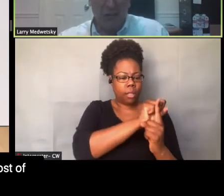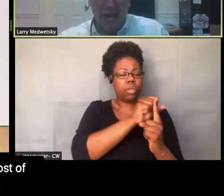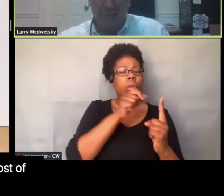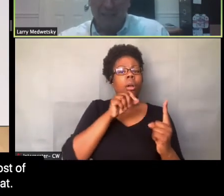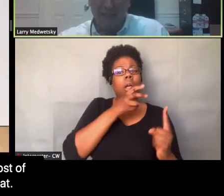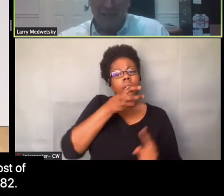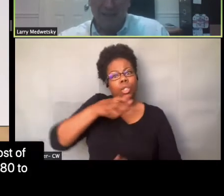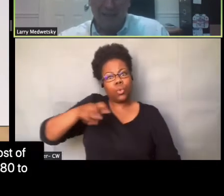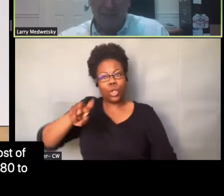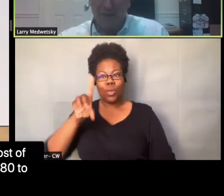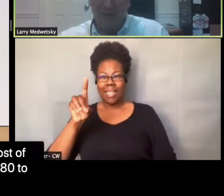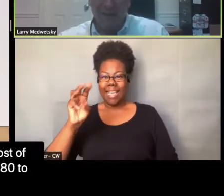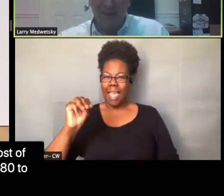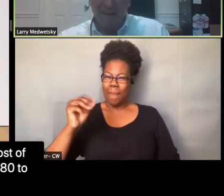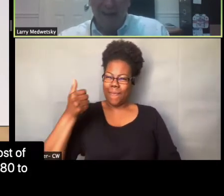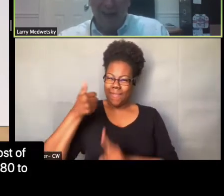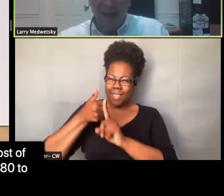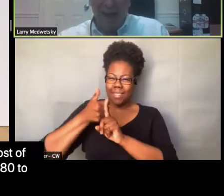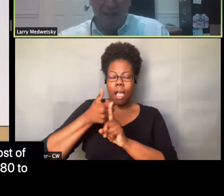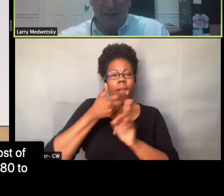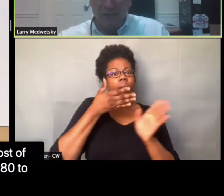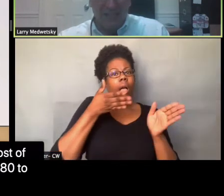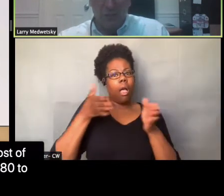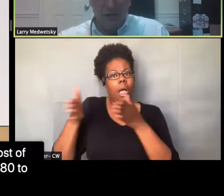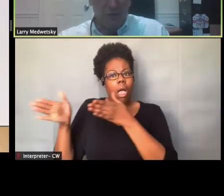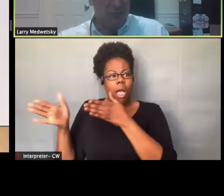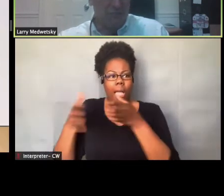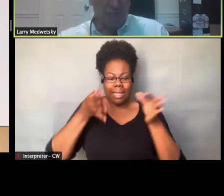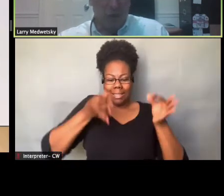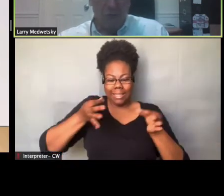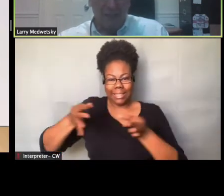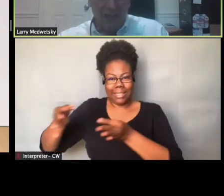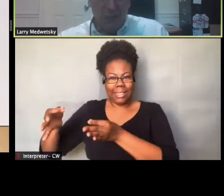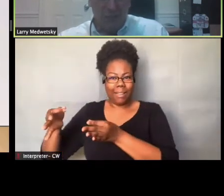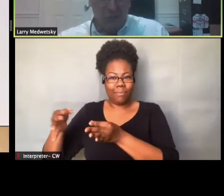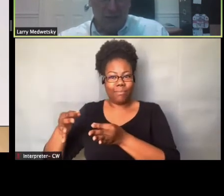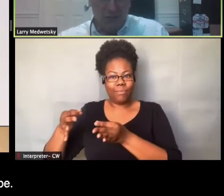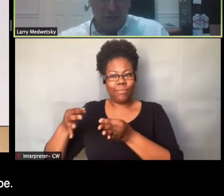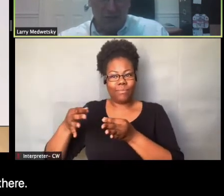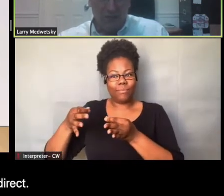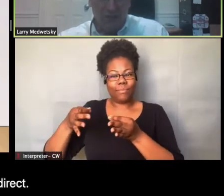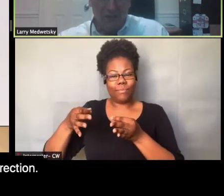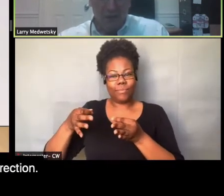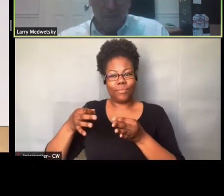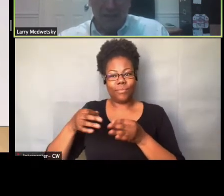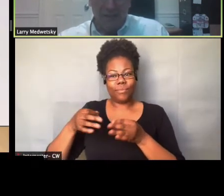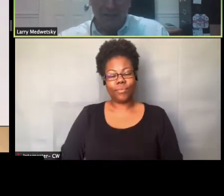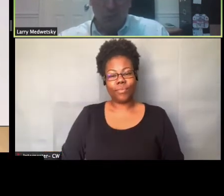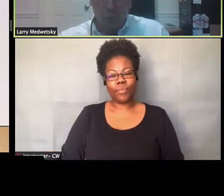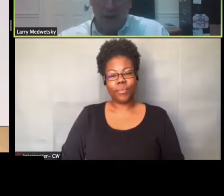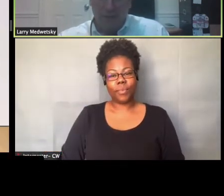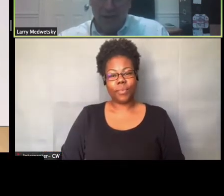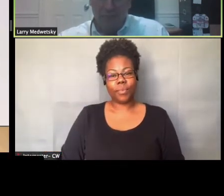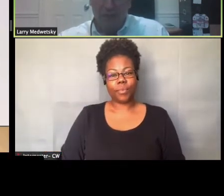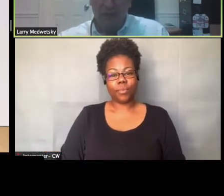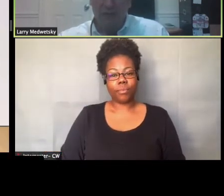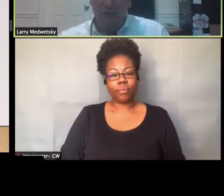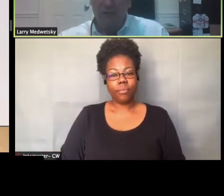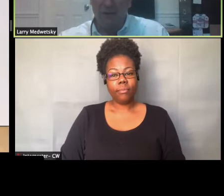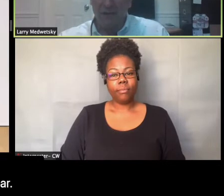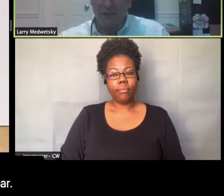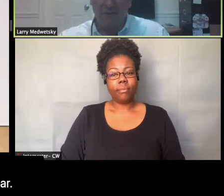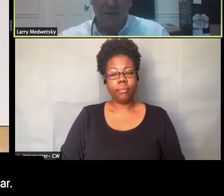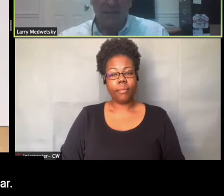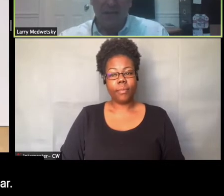80 to 90% of the time. And in those situations, you don't need it to be directional because you want to be able to